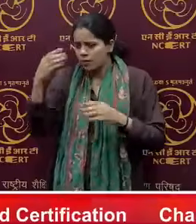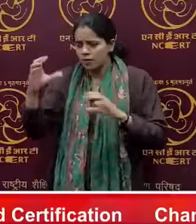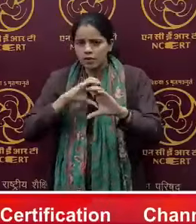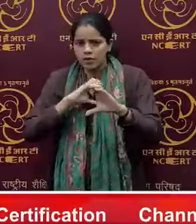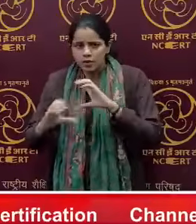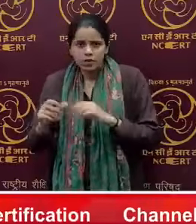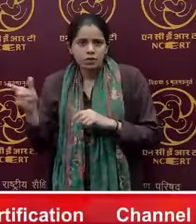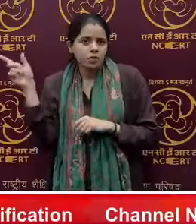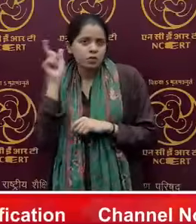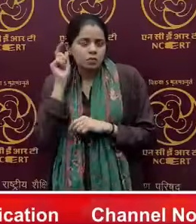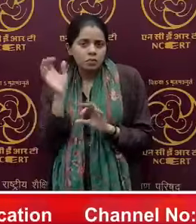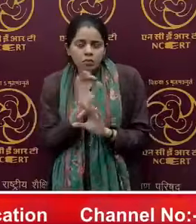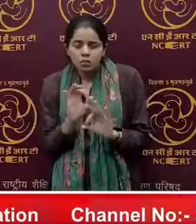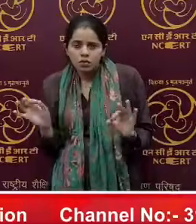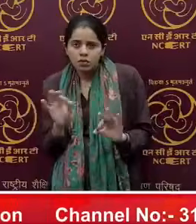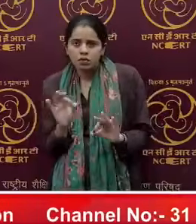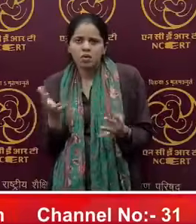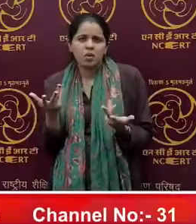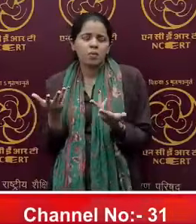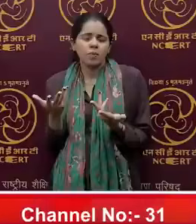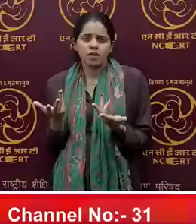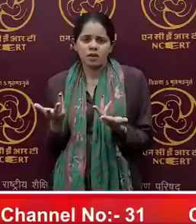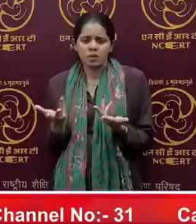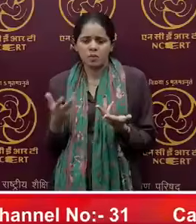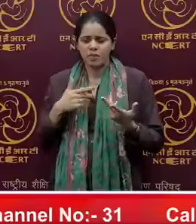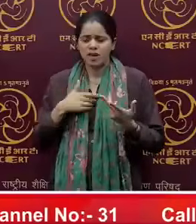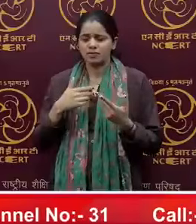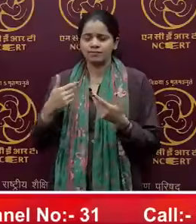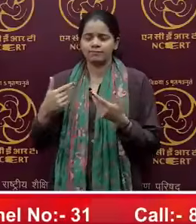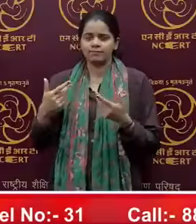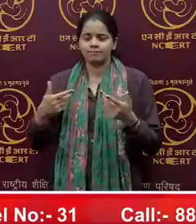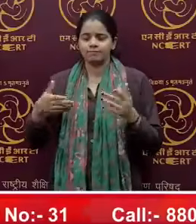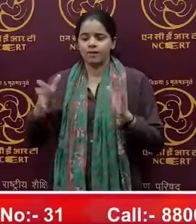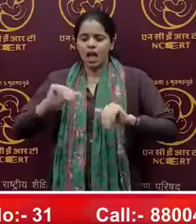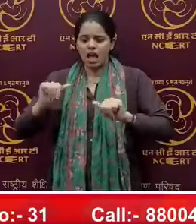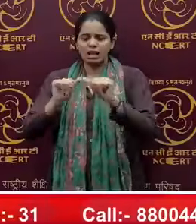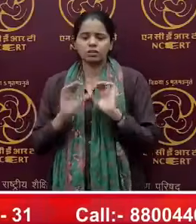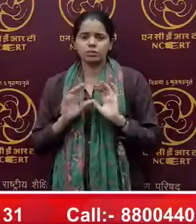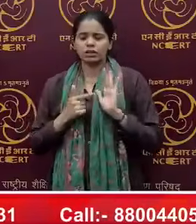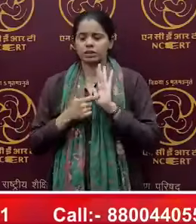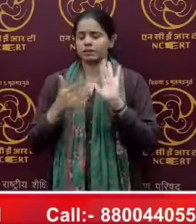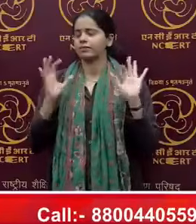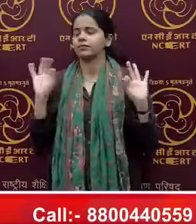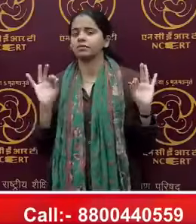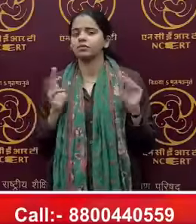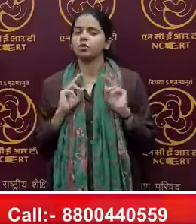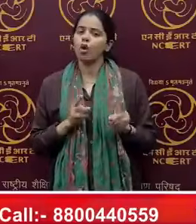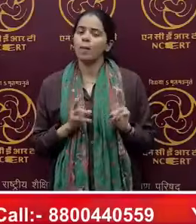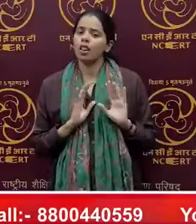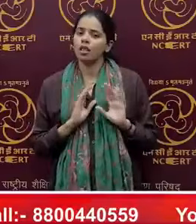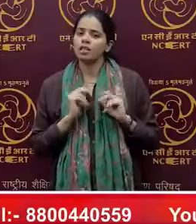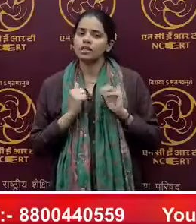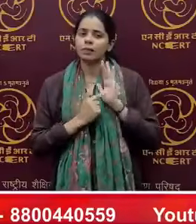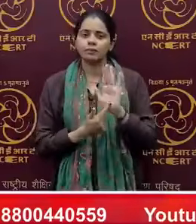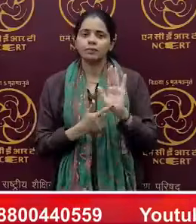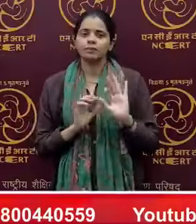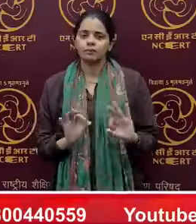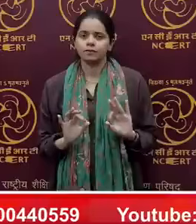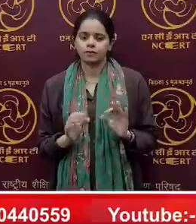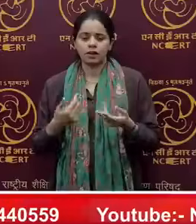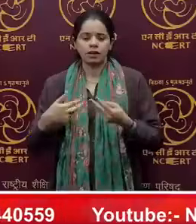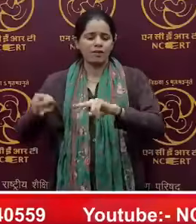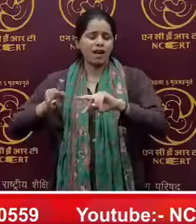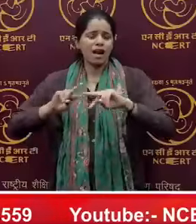don't hear, say they don't react the way we want them to react. They do hear, but they don't react the way that we want to. They don't